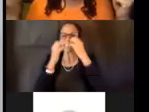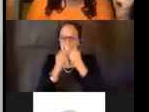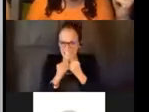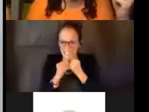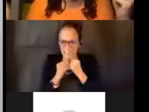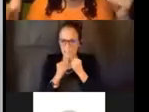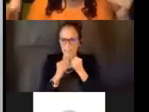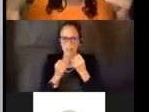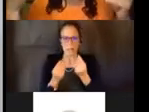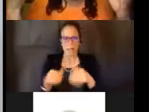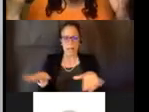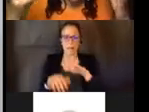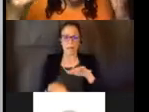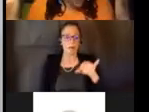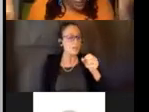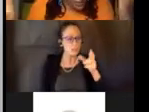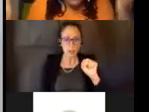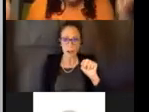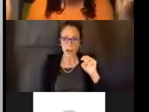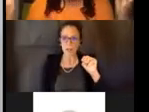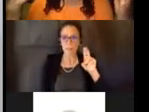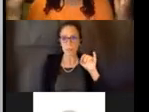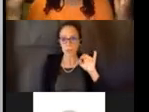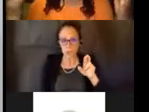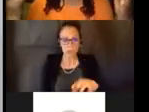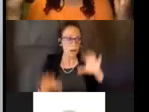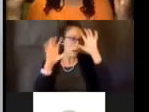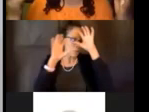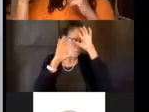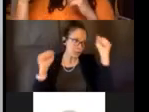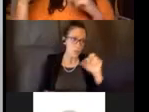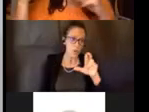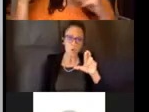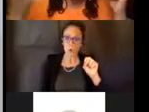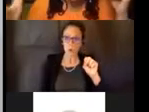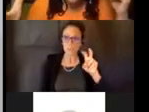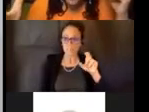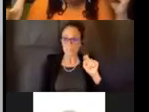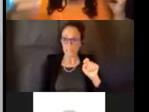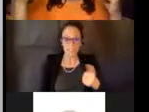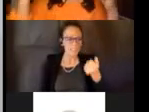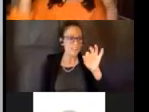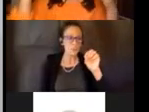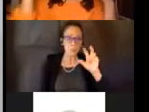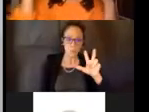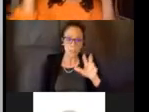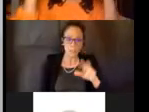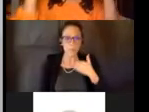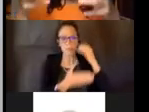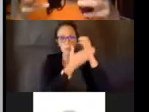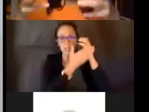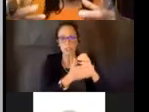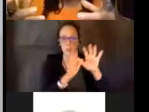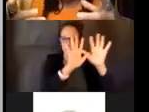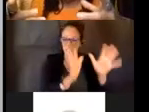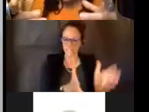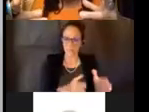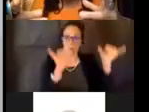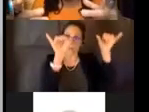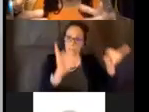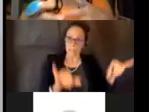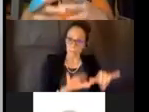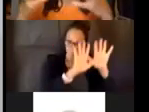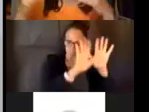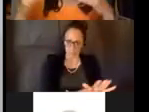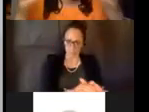Roosevelt, 1903, of the Yosemite National Park, overhanging rock. And I focus on Muir a lot